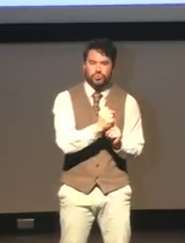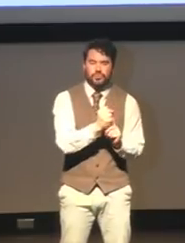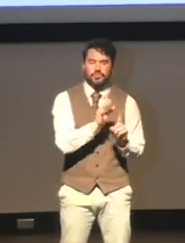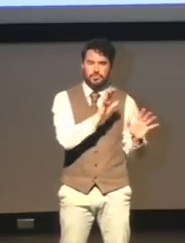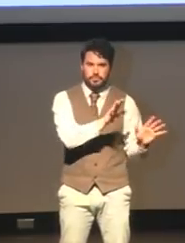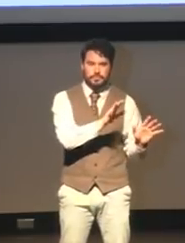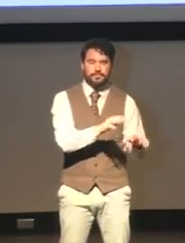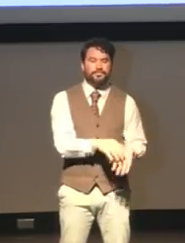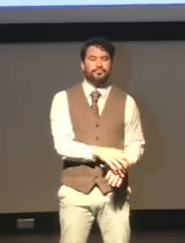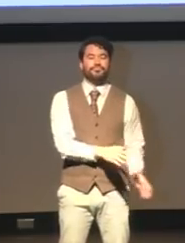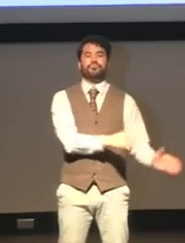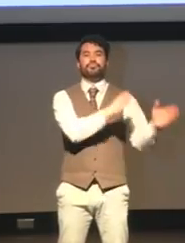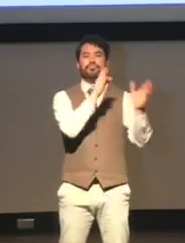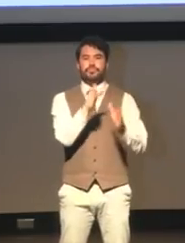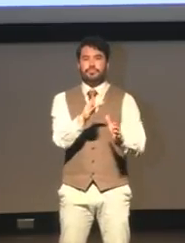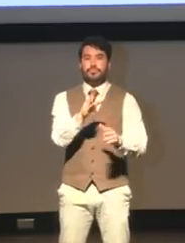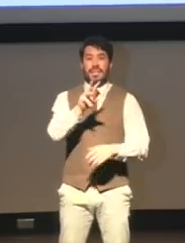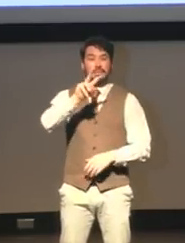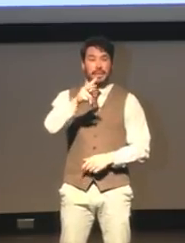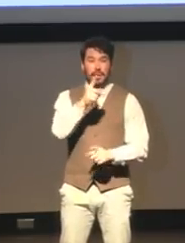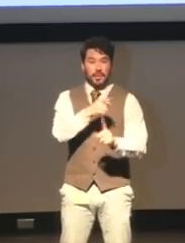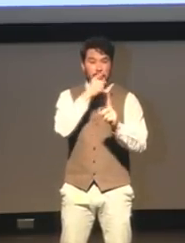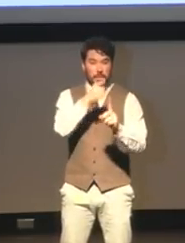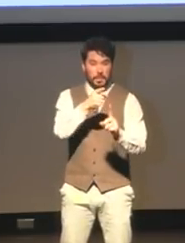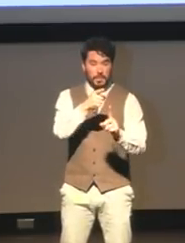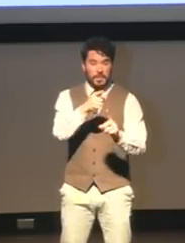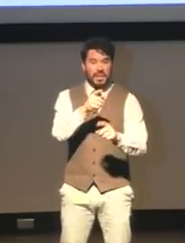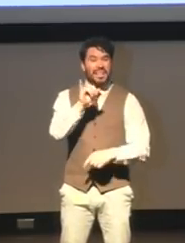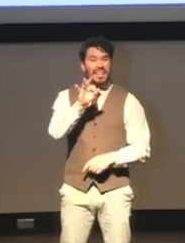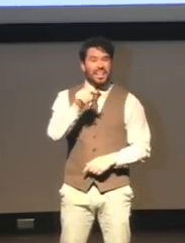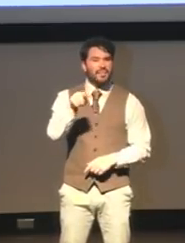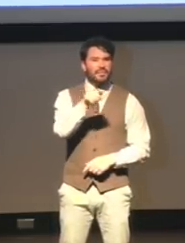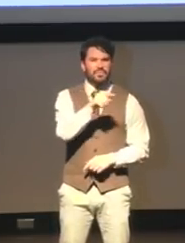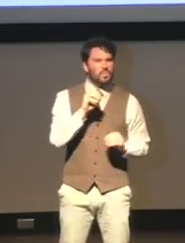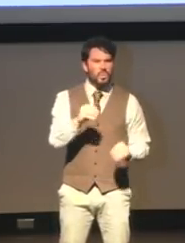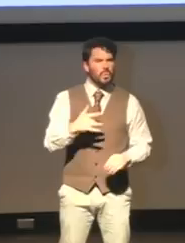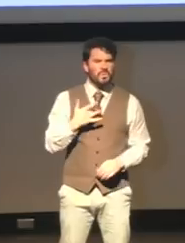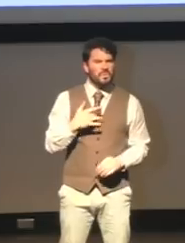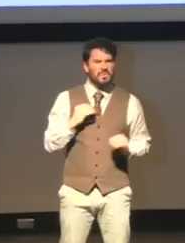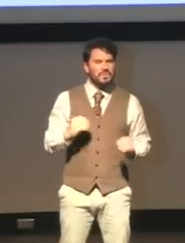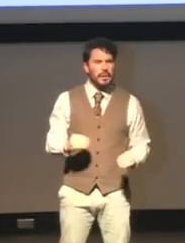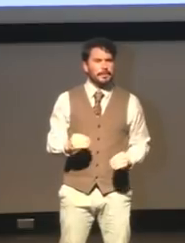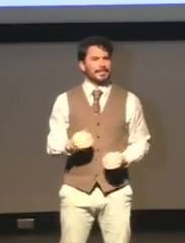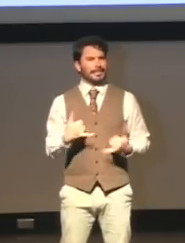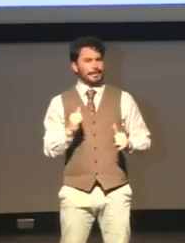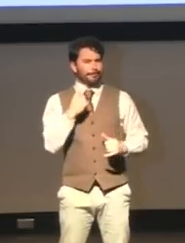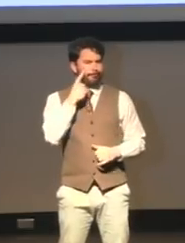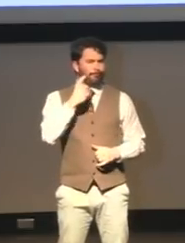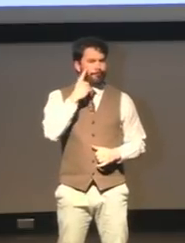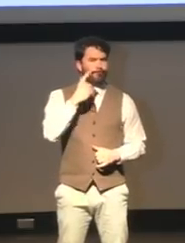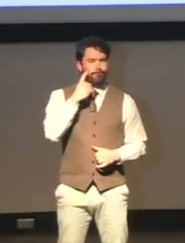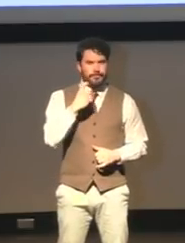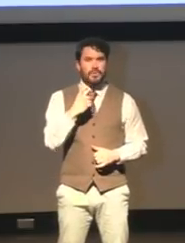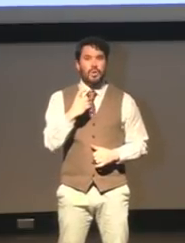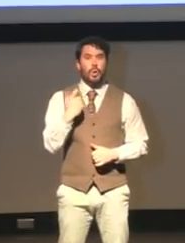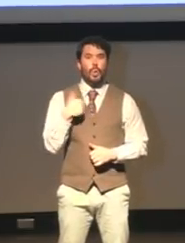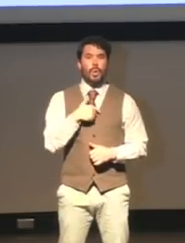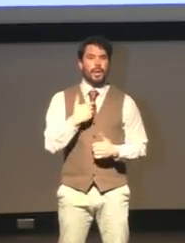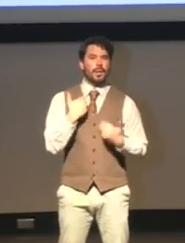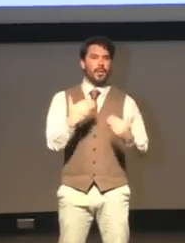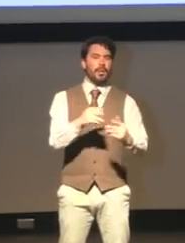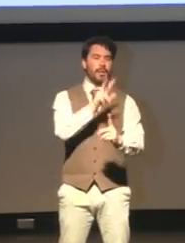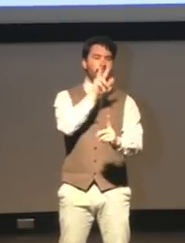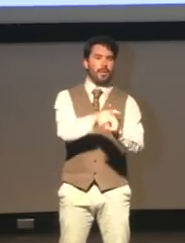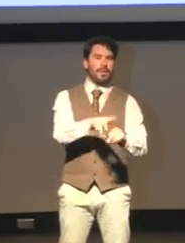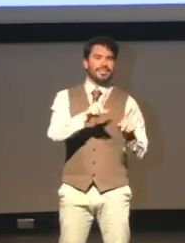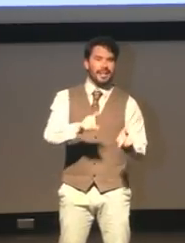determine where asymptomatic testing might help us be able to do surgeries in a different way and